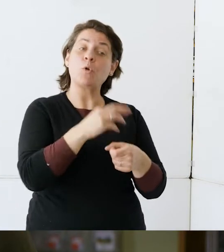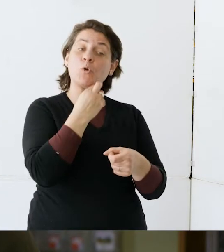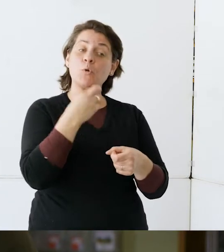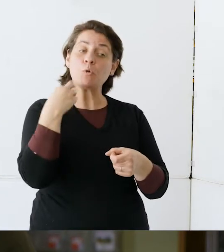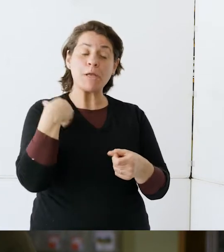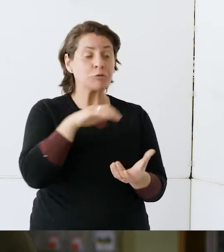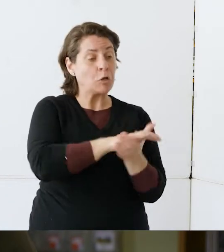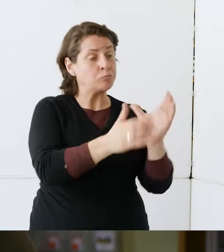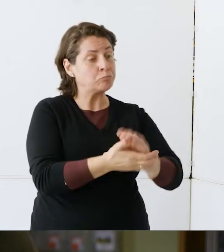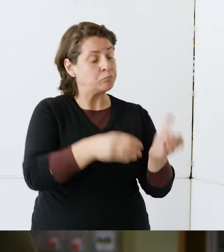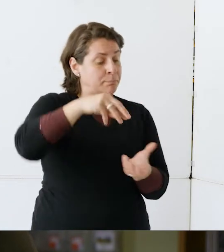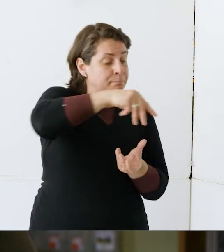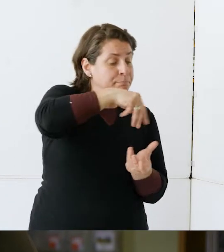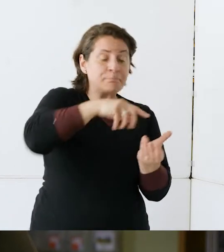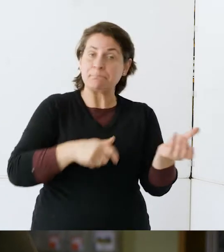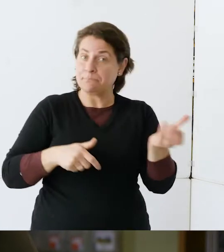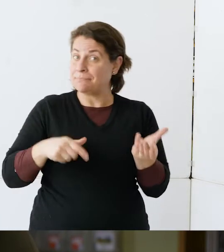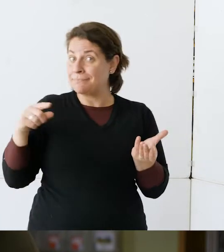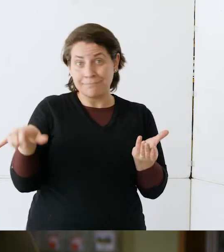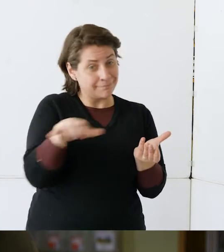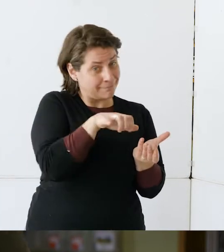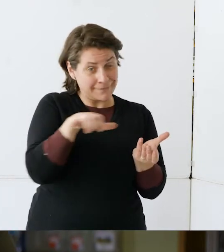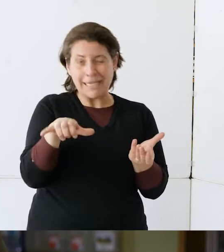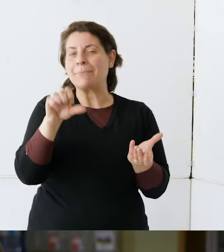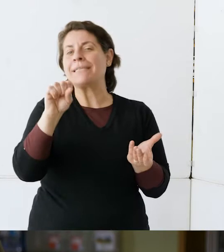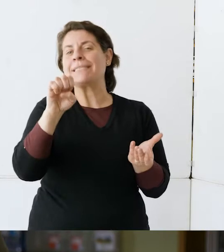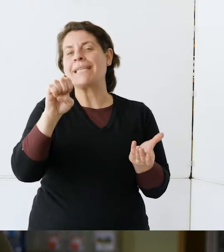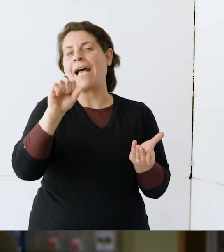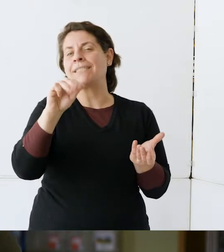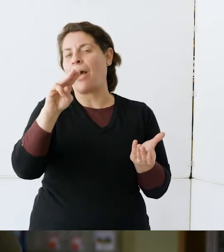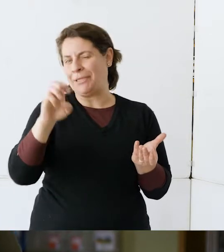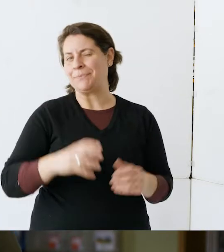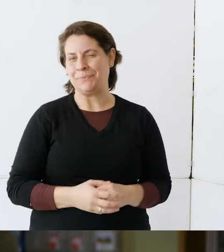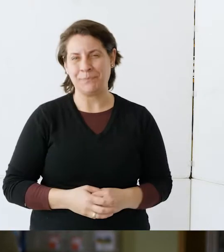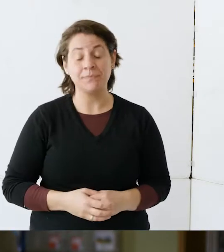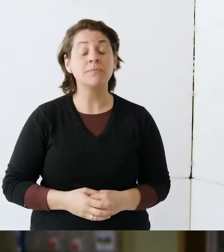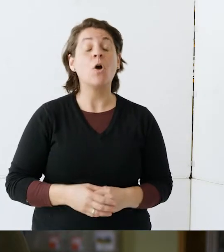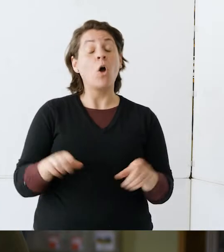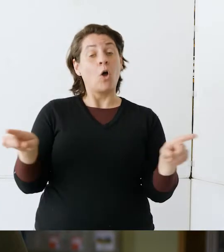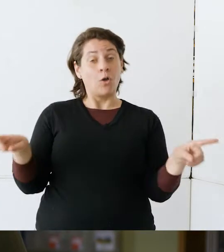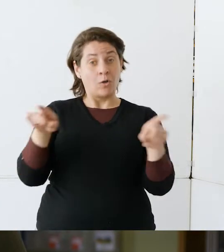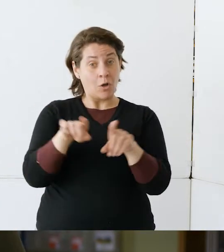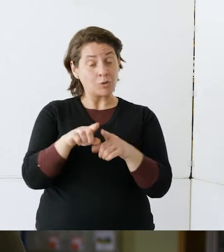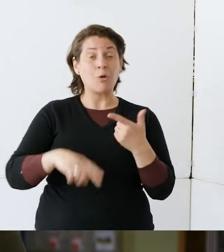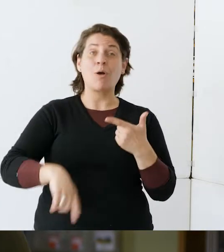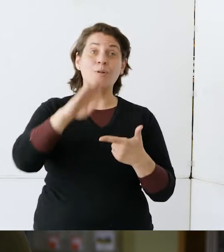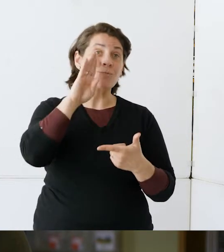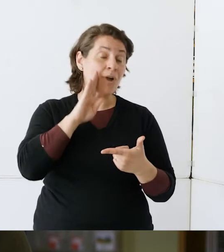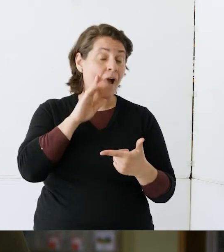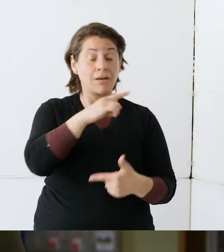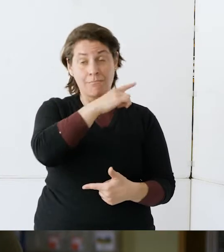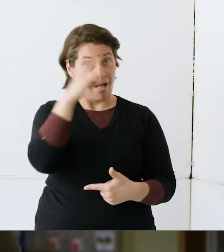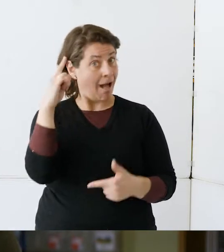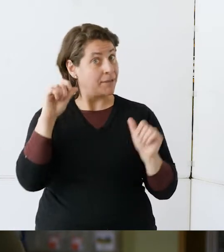hamburger joints have buns with sesame seeds on it, sesame seed buns. So those little seeds on top are these. Sesame seeds also come in a brown